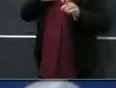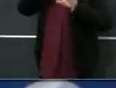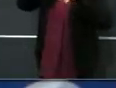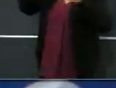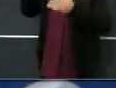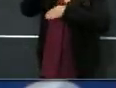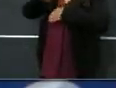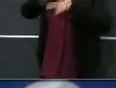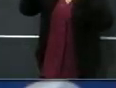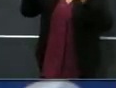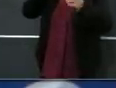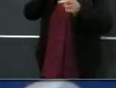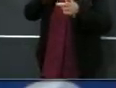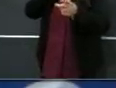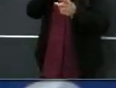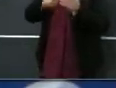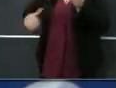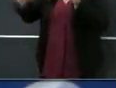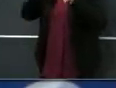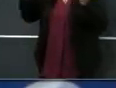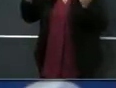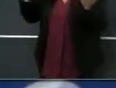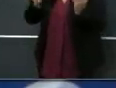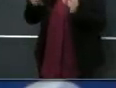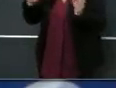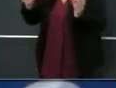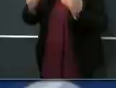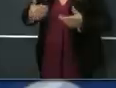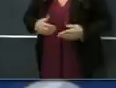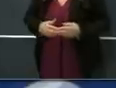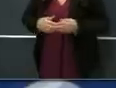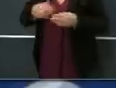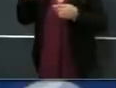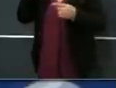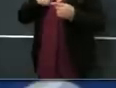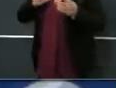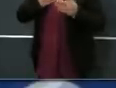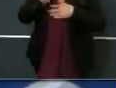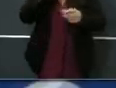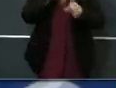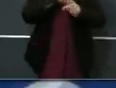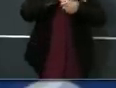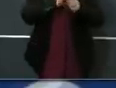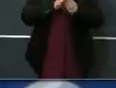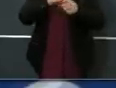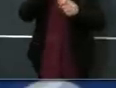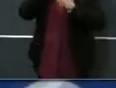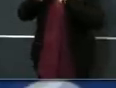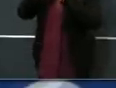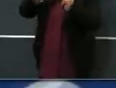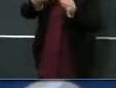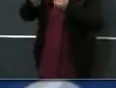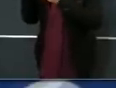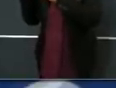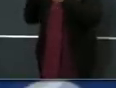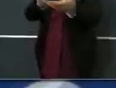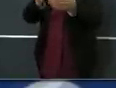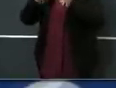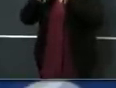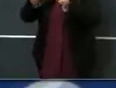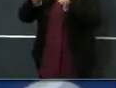obviously need to be highlighted as we move out of this crisis as well. Theo Douglas, TechWire.